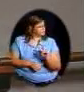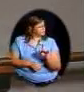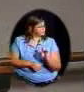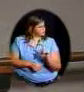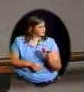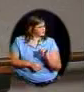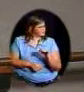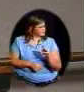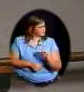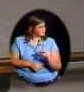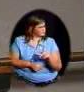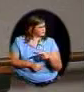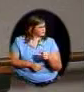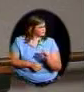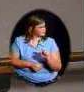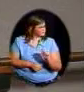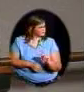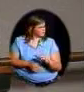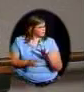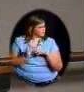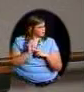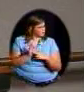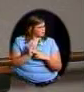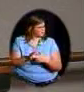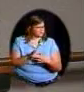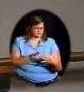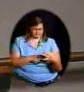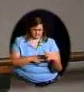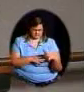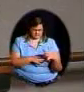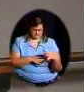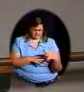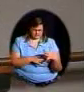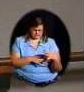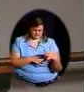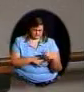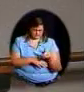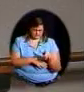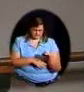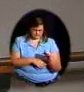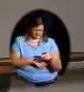forward with them. They're representing the LEAPS internship program.